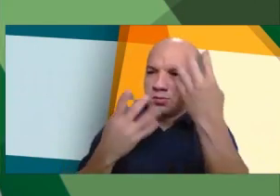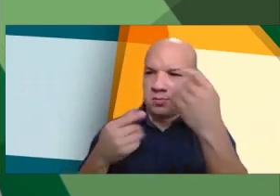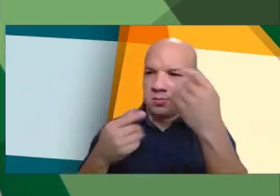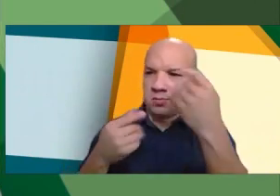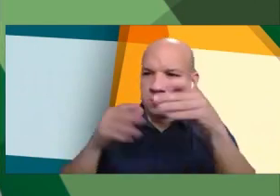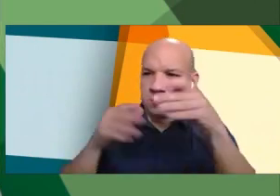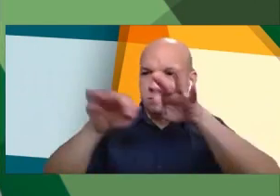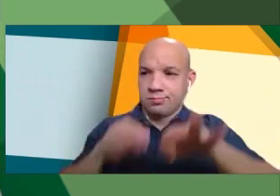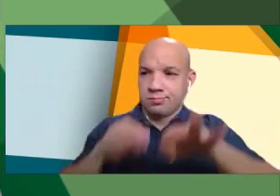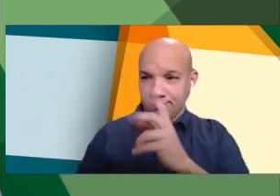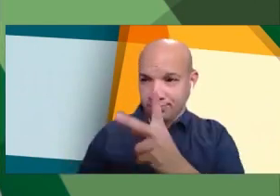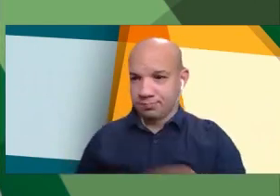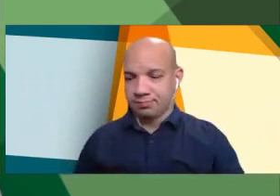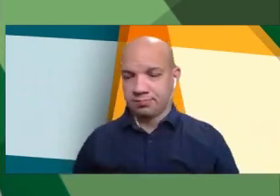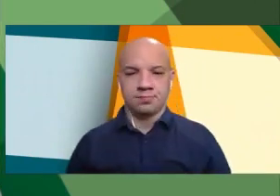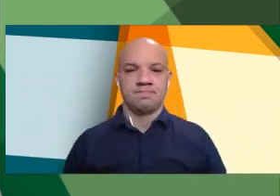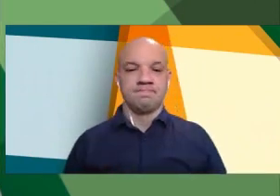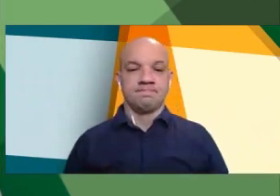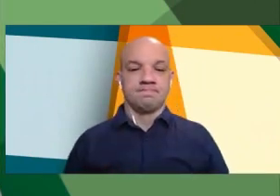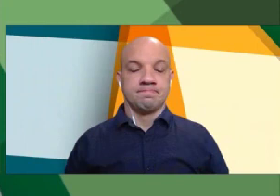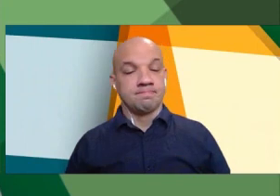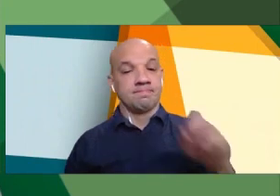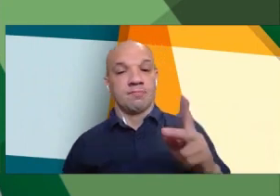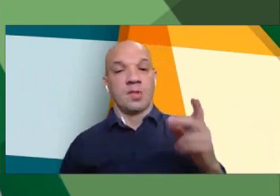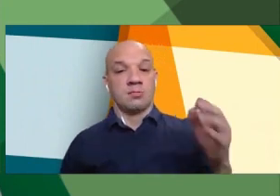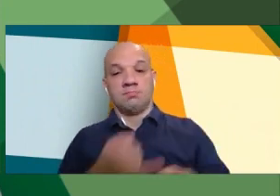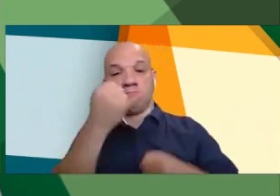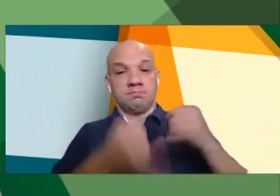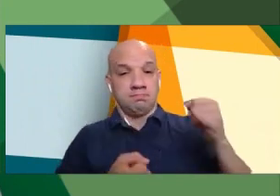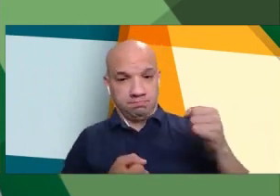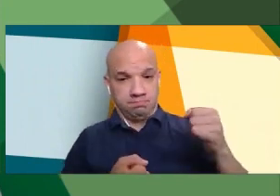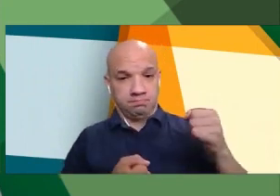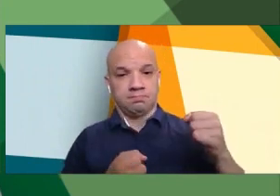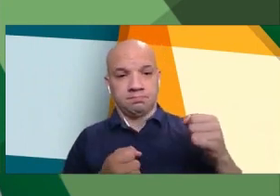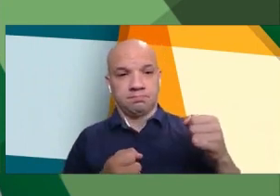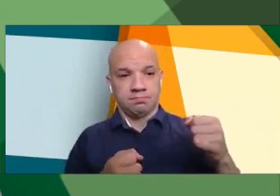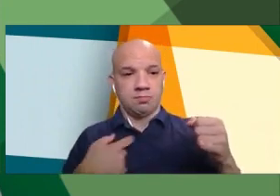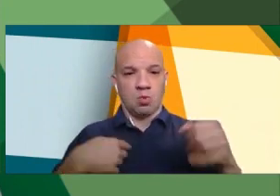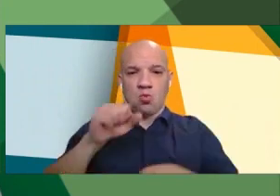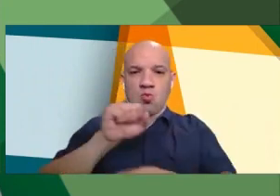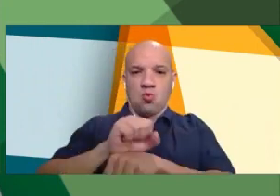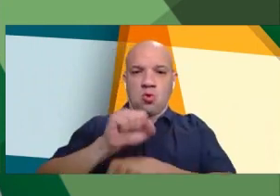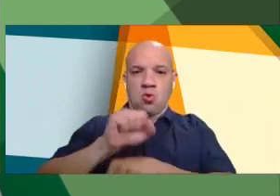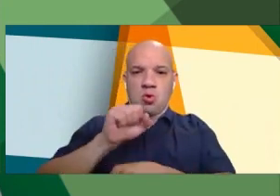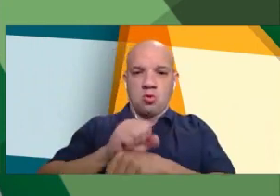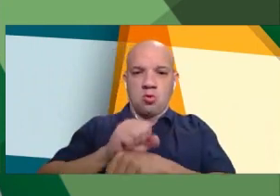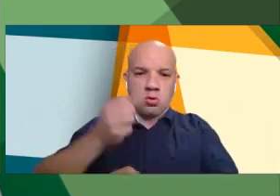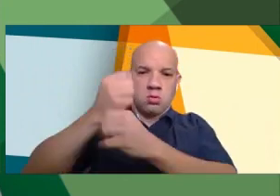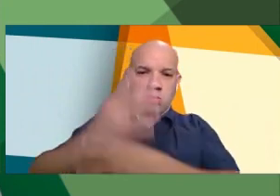Okay, so finally, we have worked in preparing the documentation and instructions.